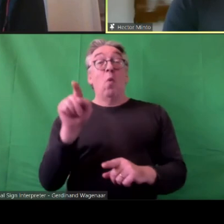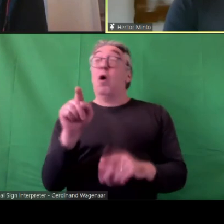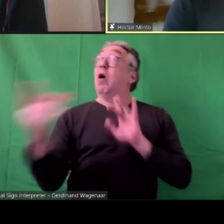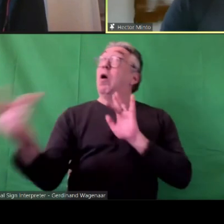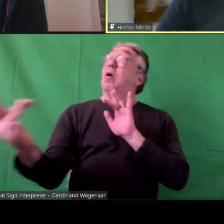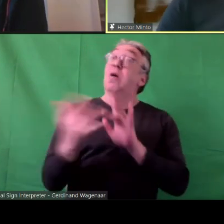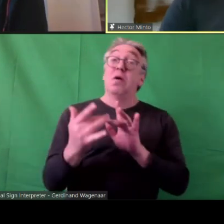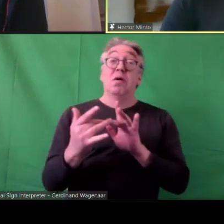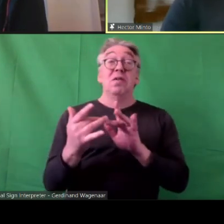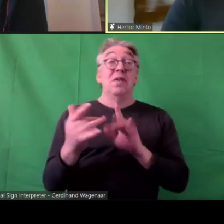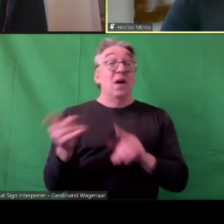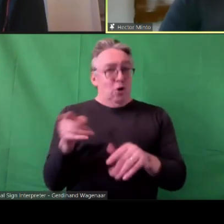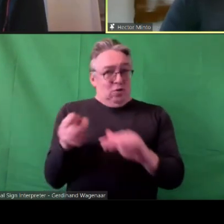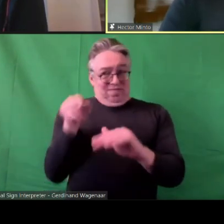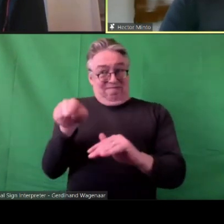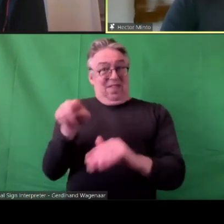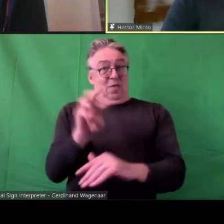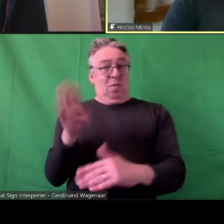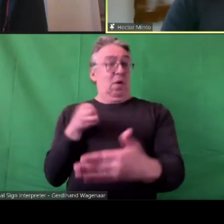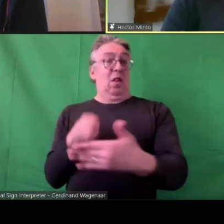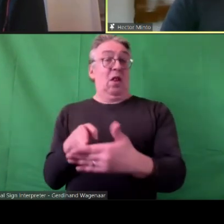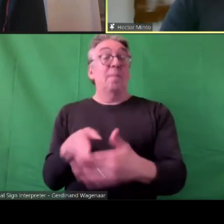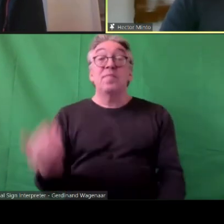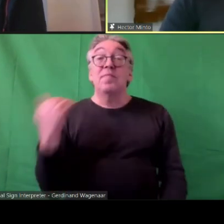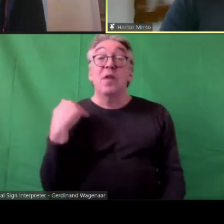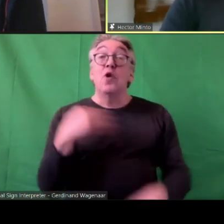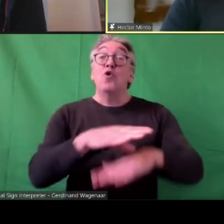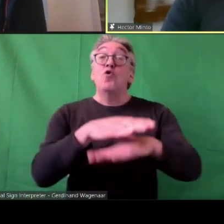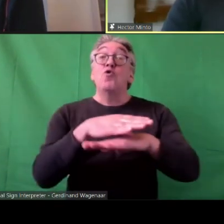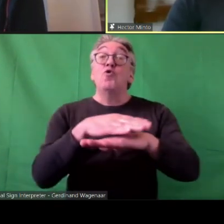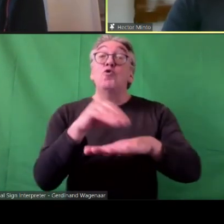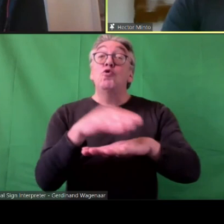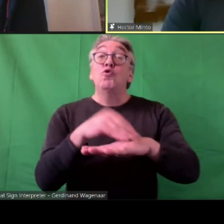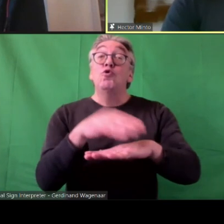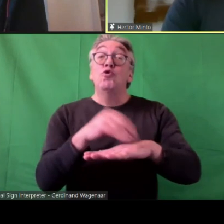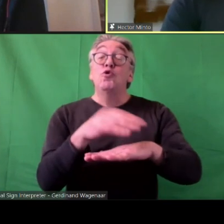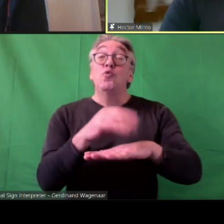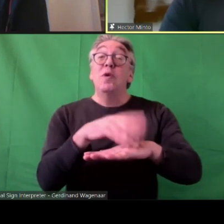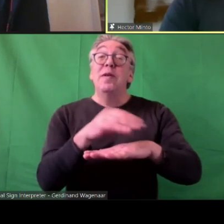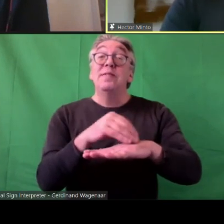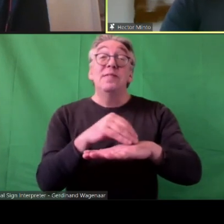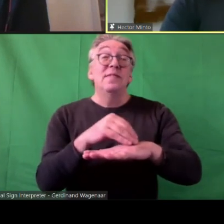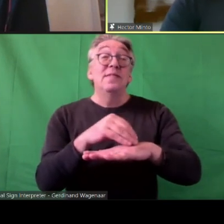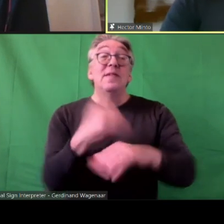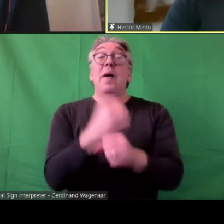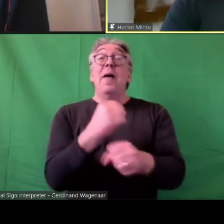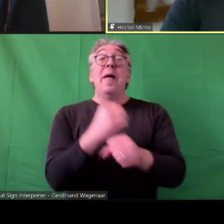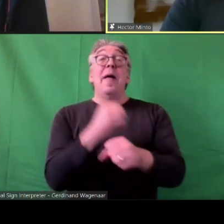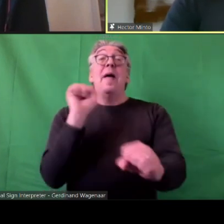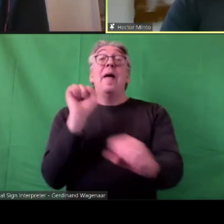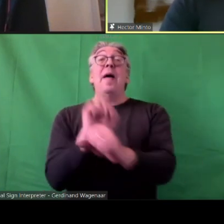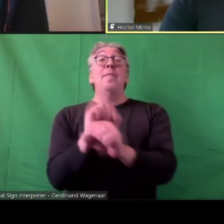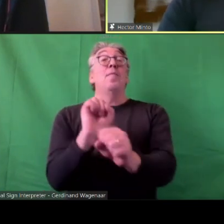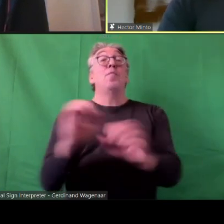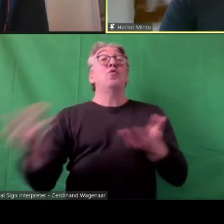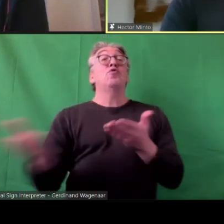the Swedish Employment Service put the immersive reader, the dyslexia tools from Microsoft, into their mainstream platform,